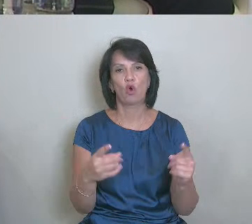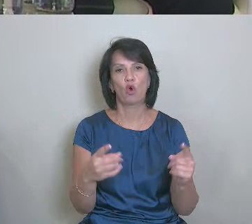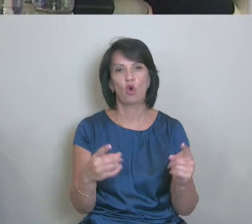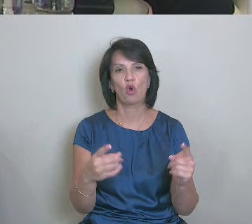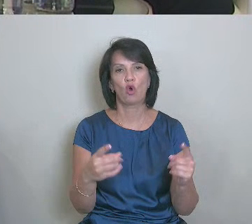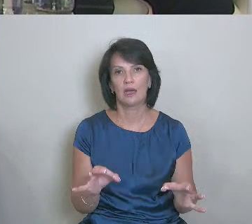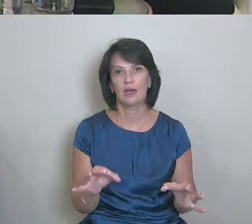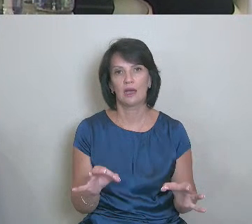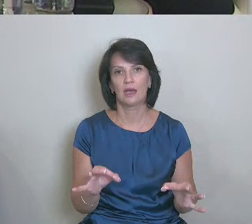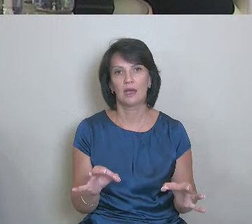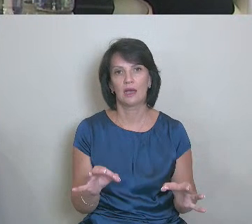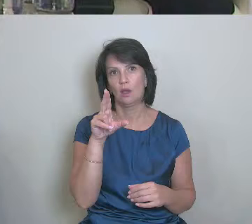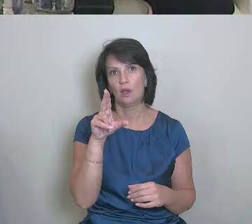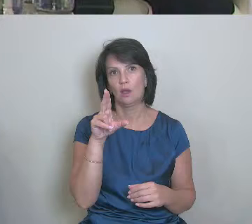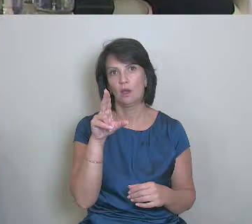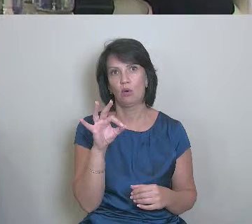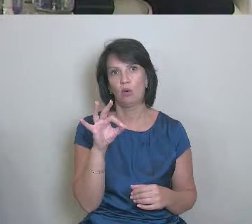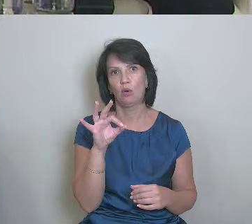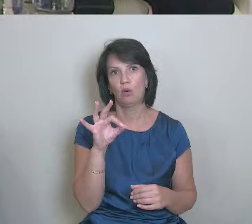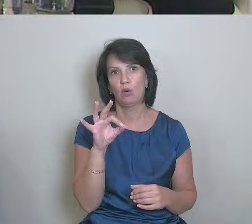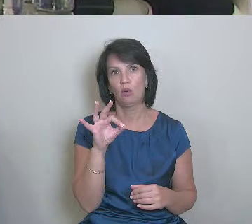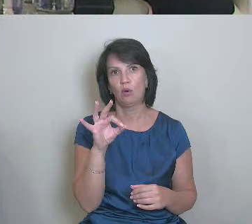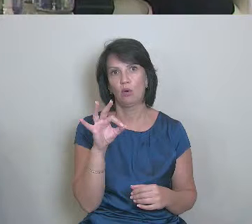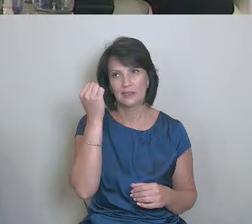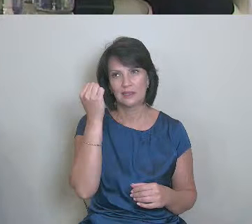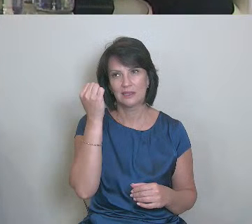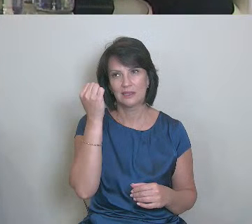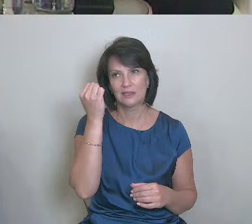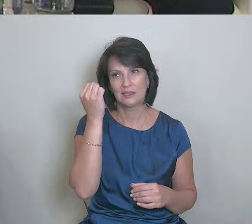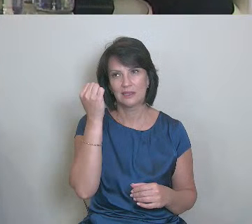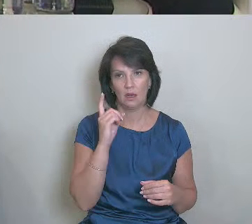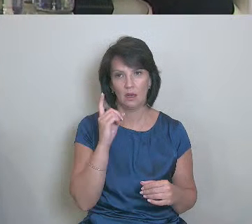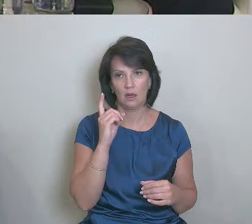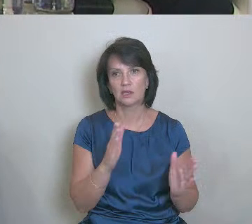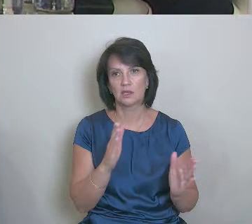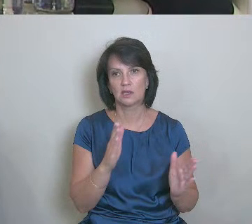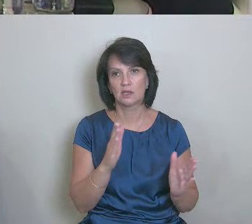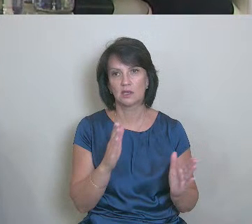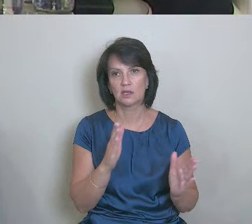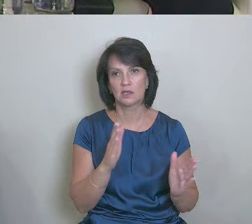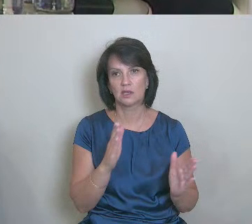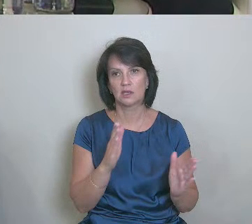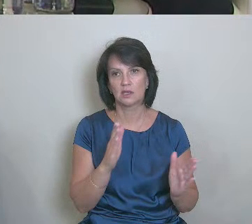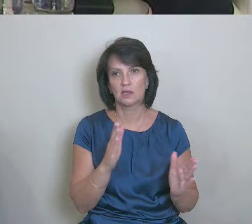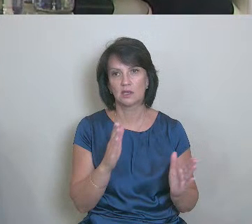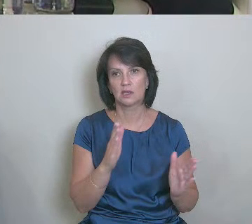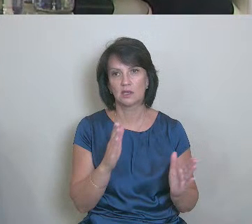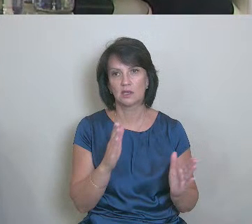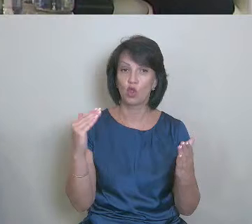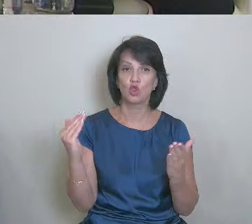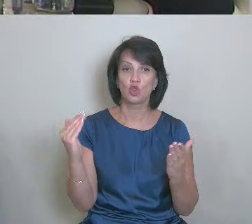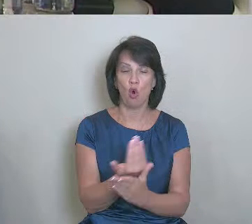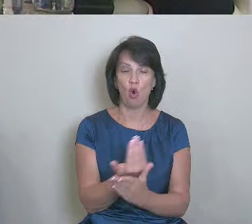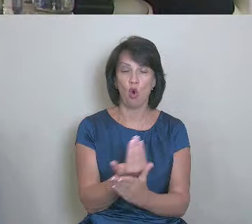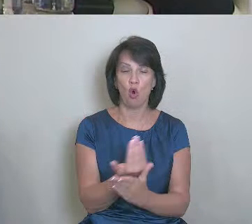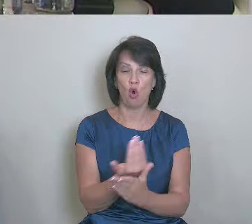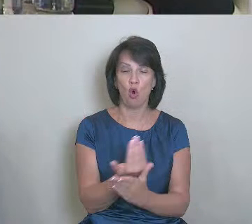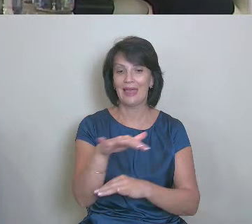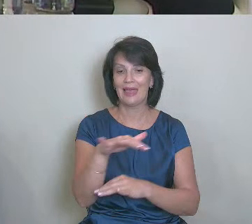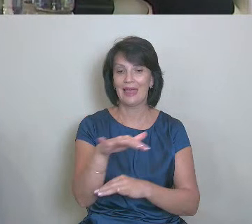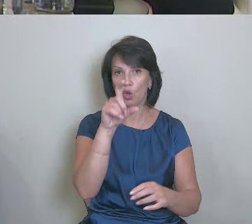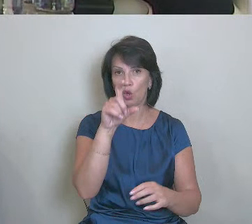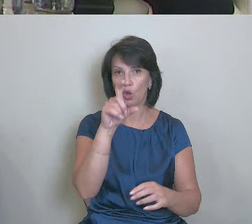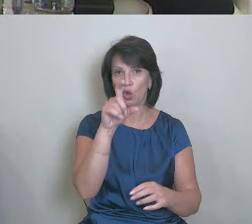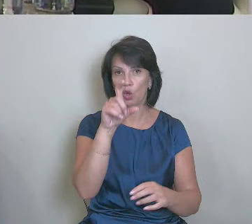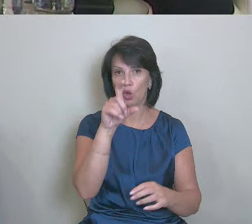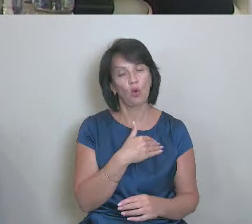created in accordance with the old territorial administrative arrangements, but now, because